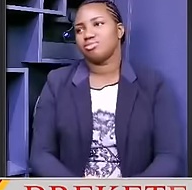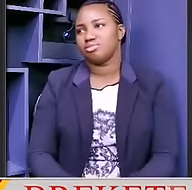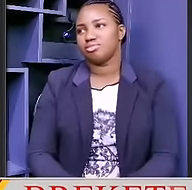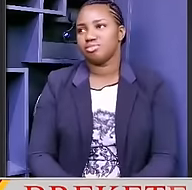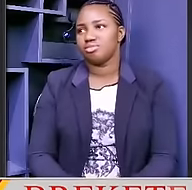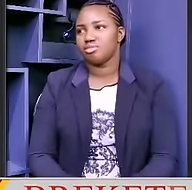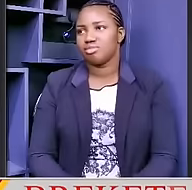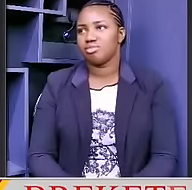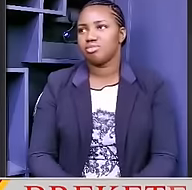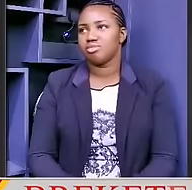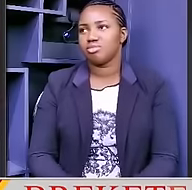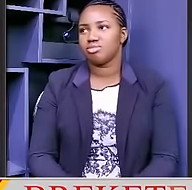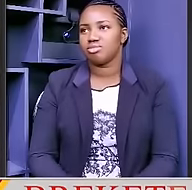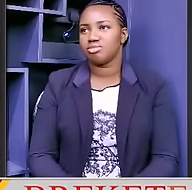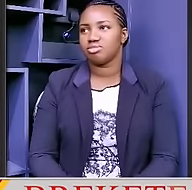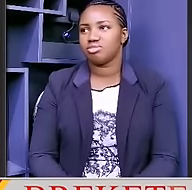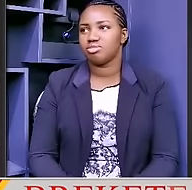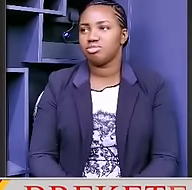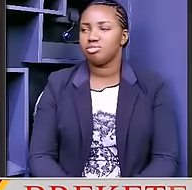Coach Aminu,